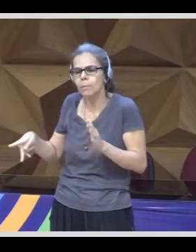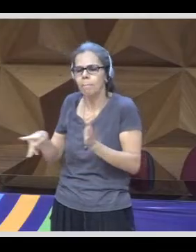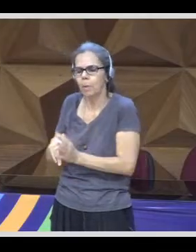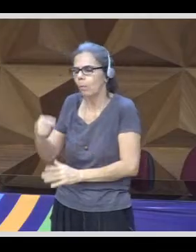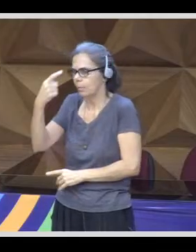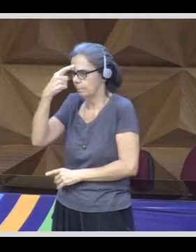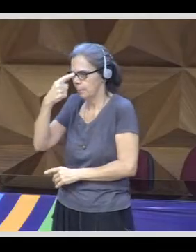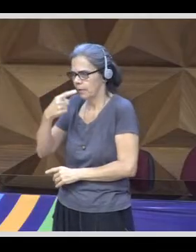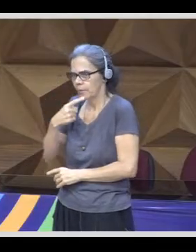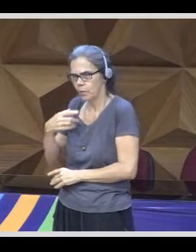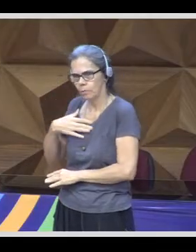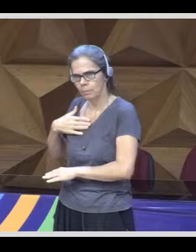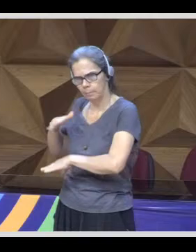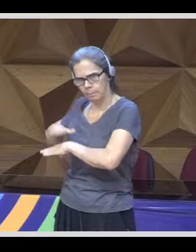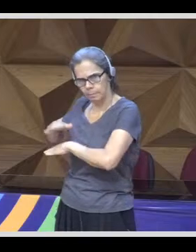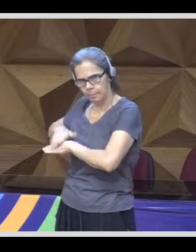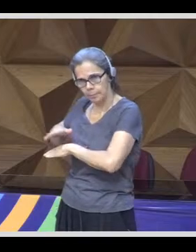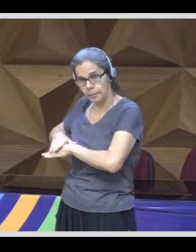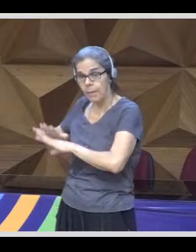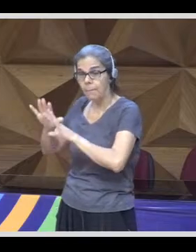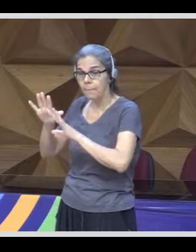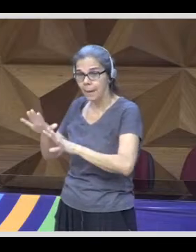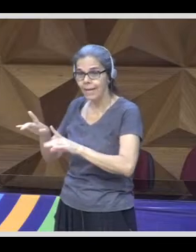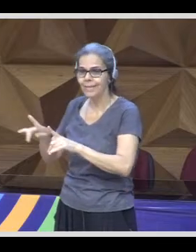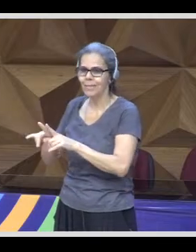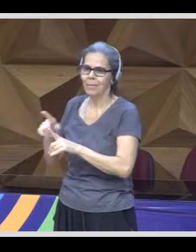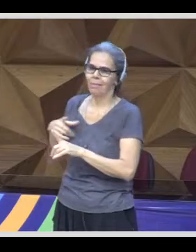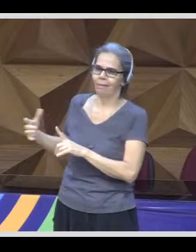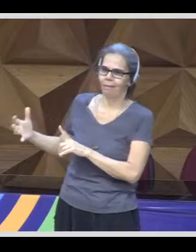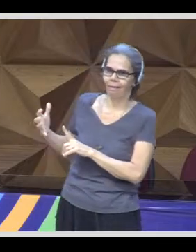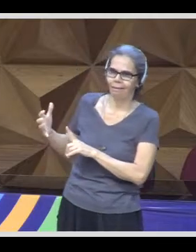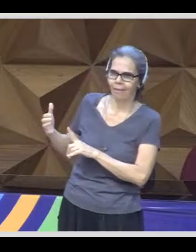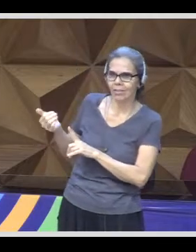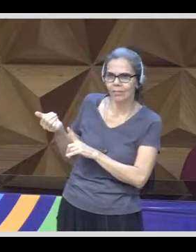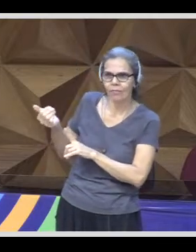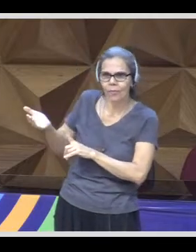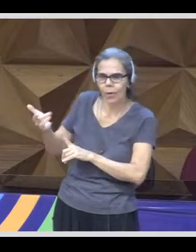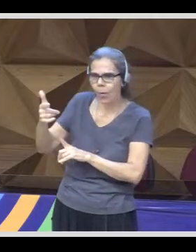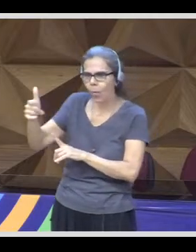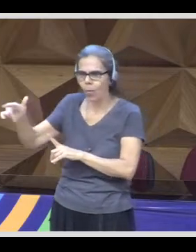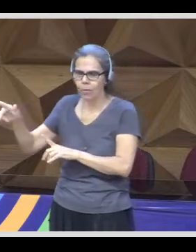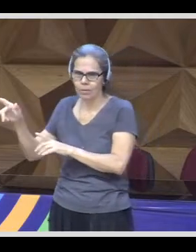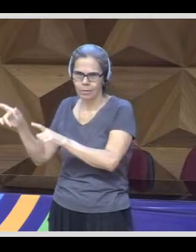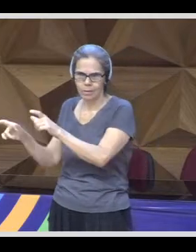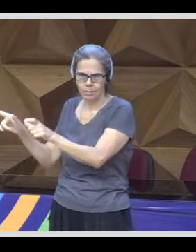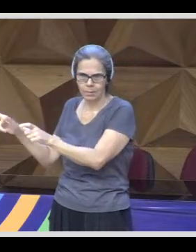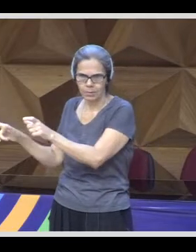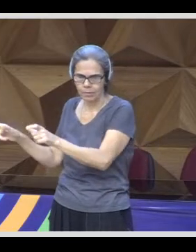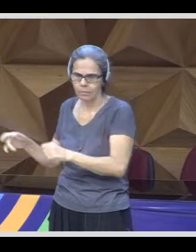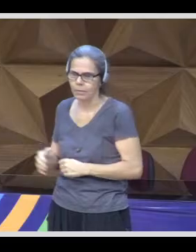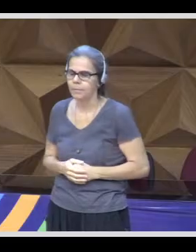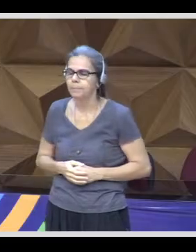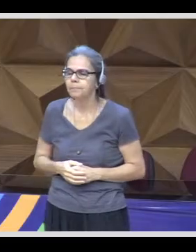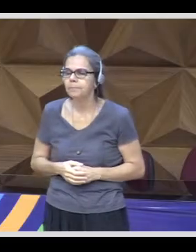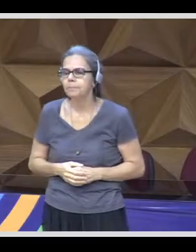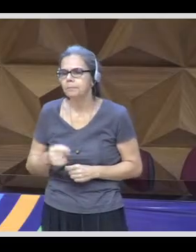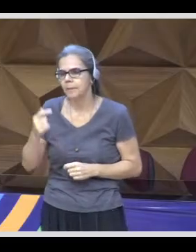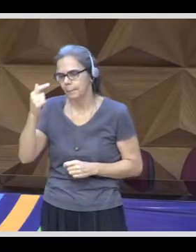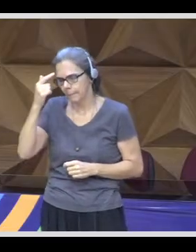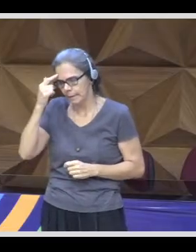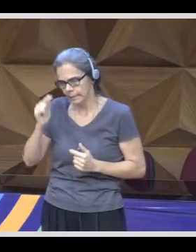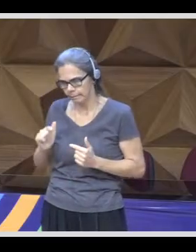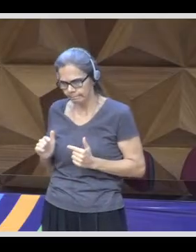to try to correlate curiosity with action, action meaning participating, sharing something in the